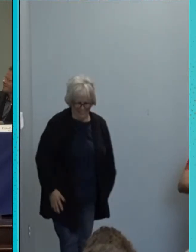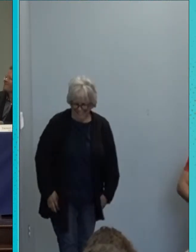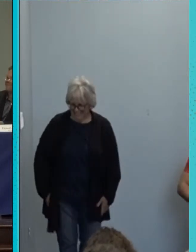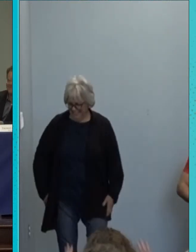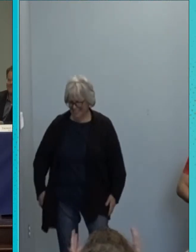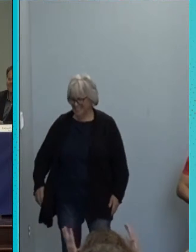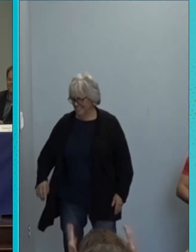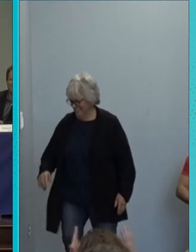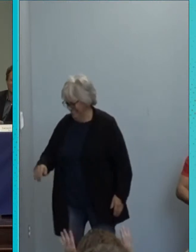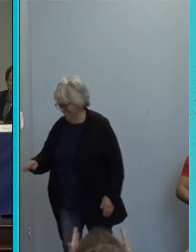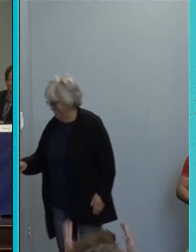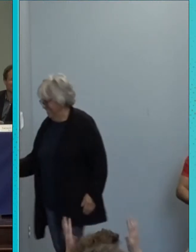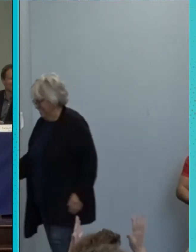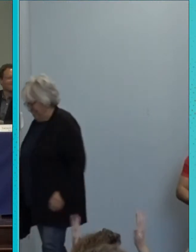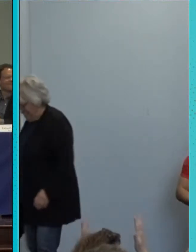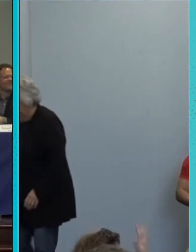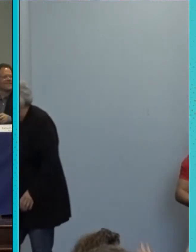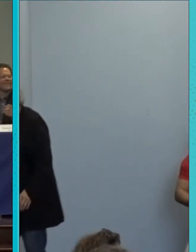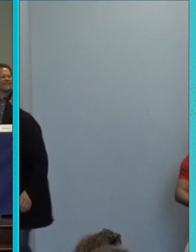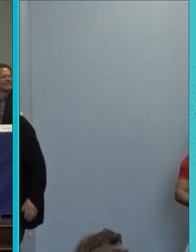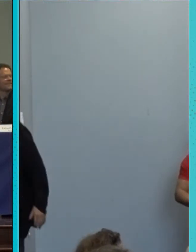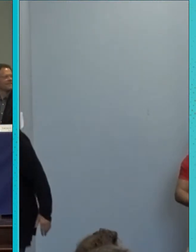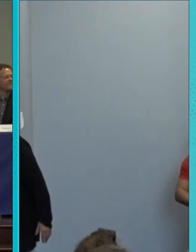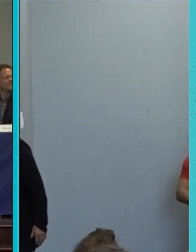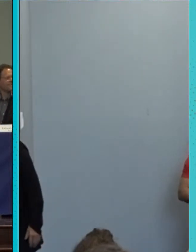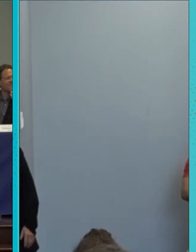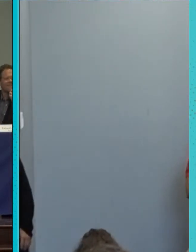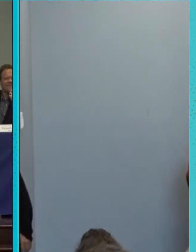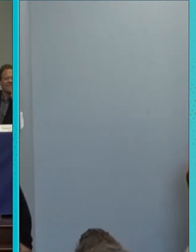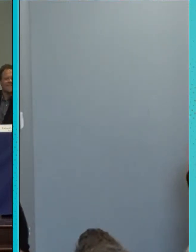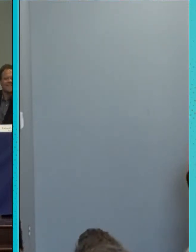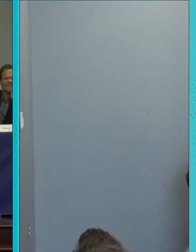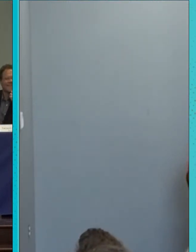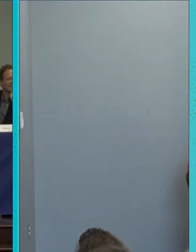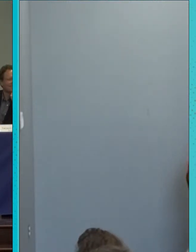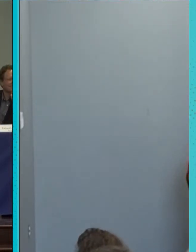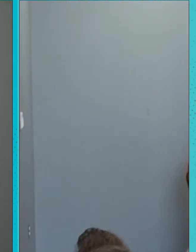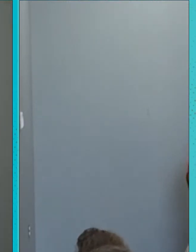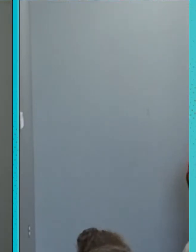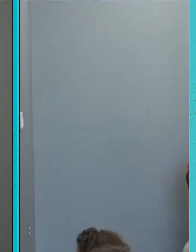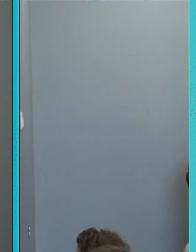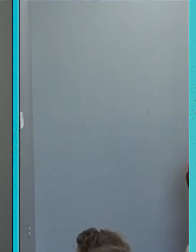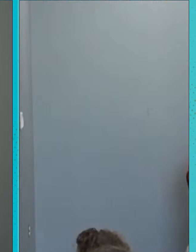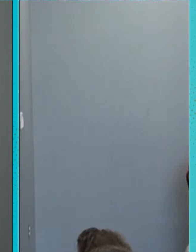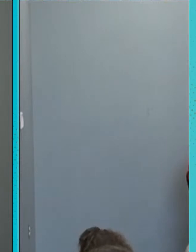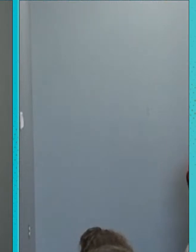much. We have time for a couple more questions right here.